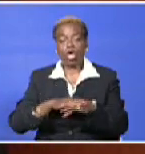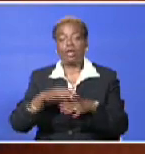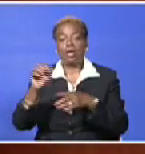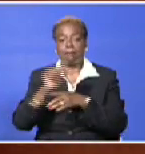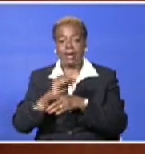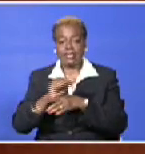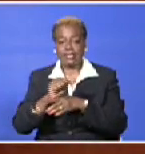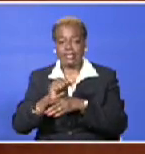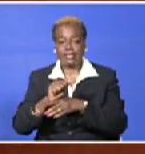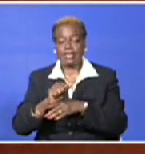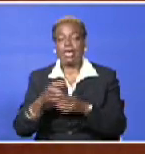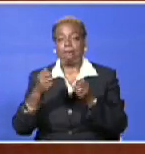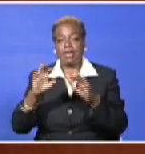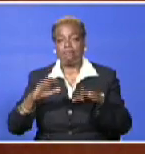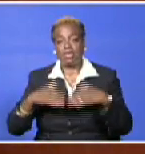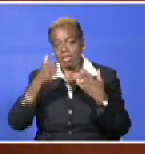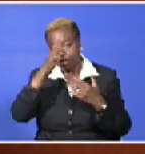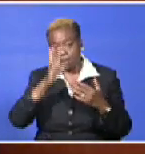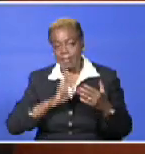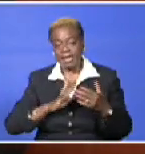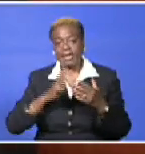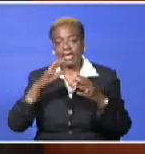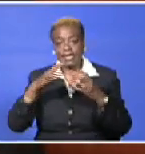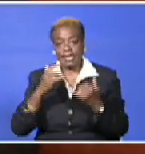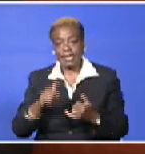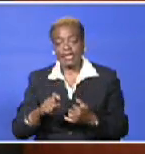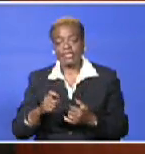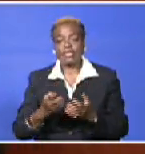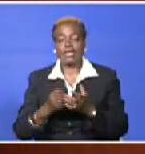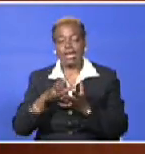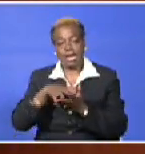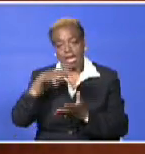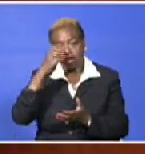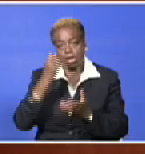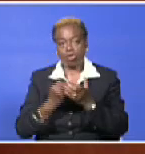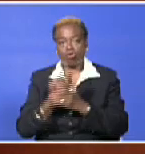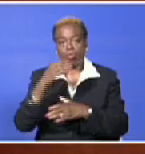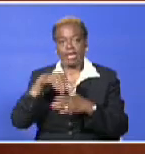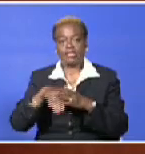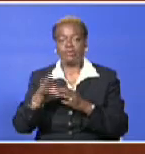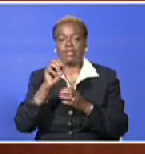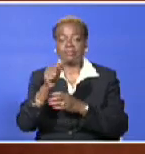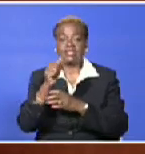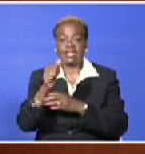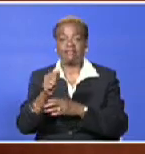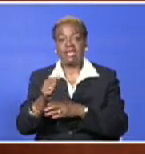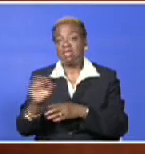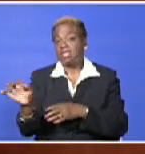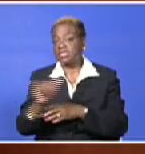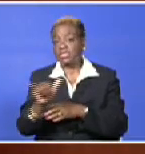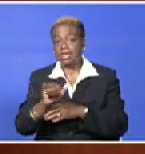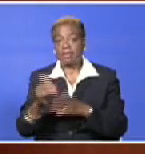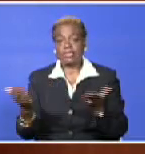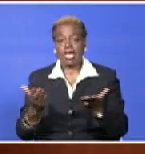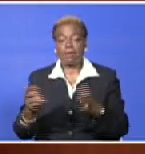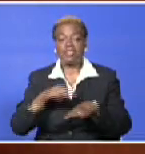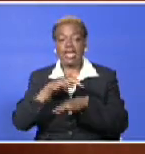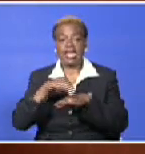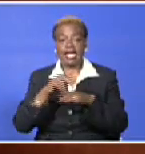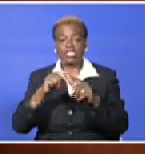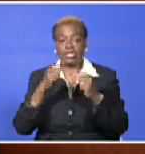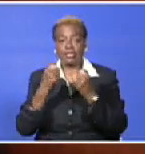need to learn and kind of grow into themselves. I mean, just like out here with the national team, it's going to be a lot of work to kind